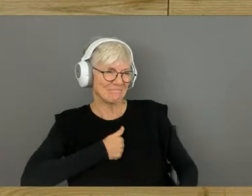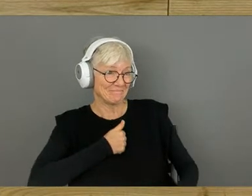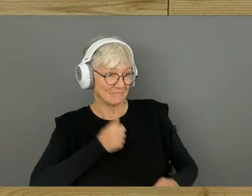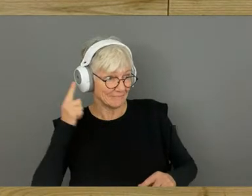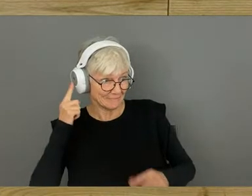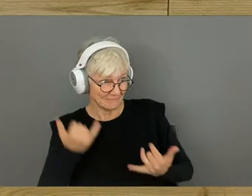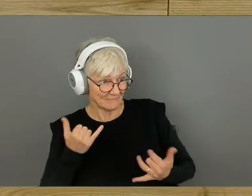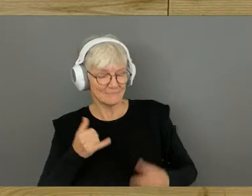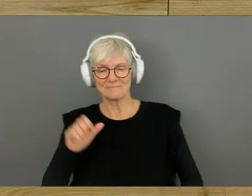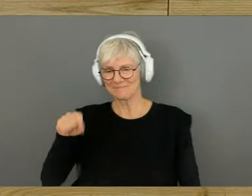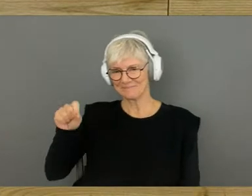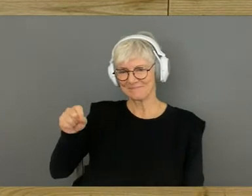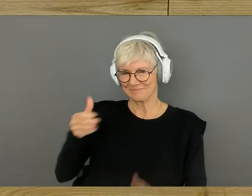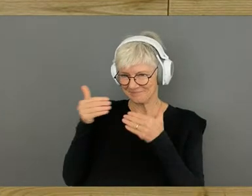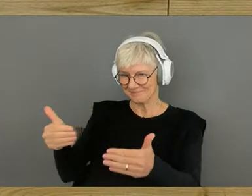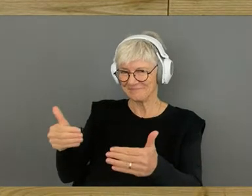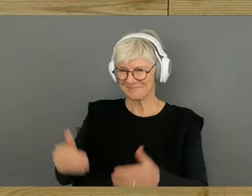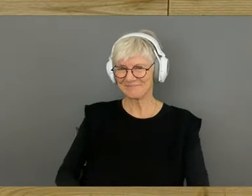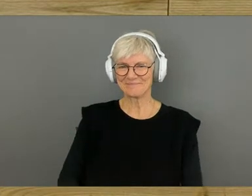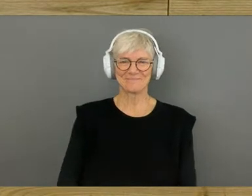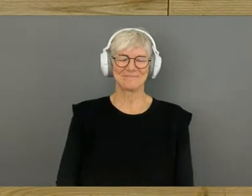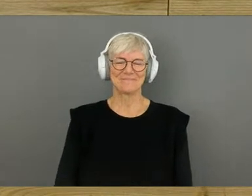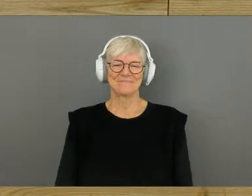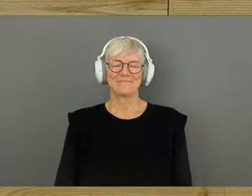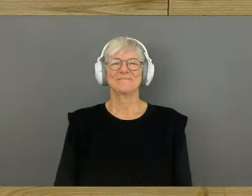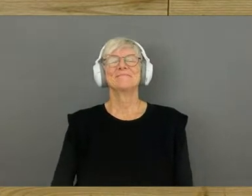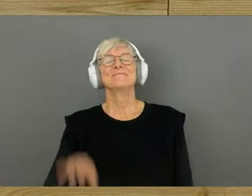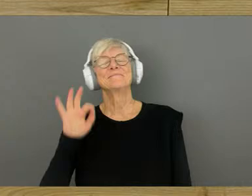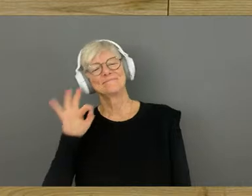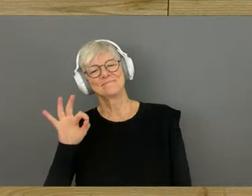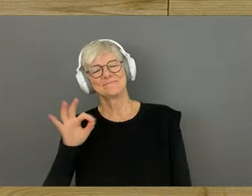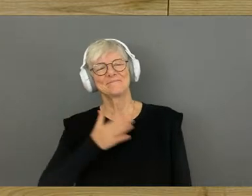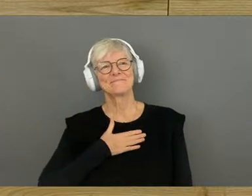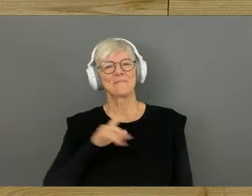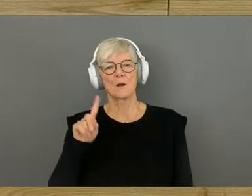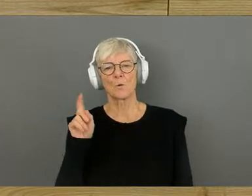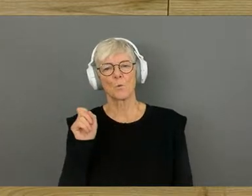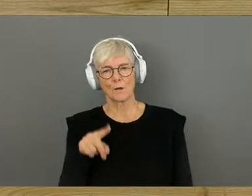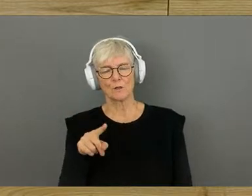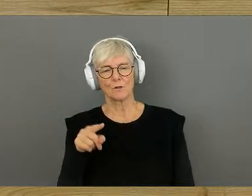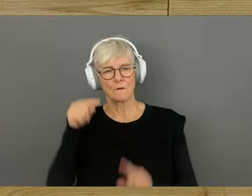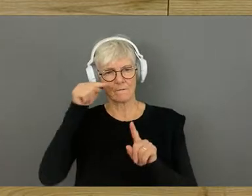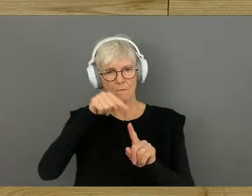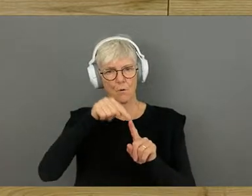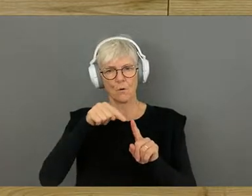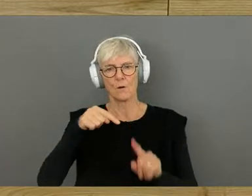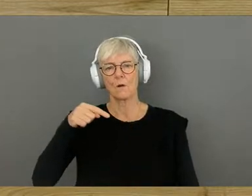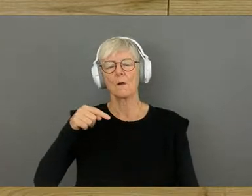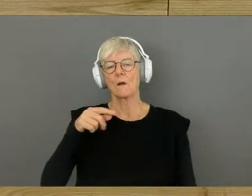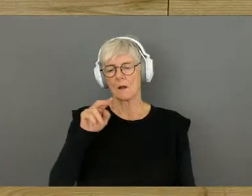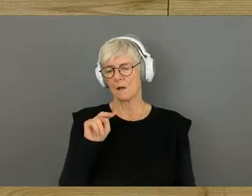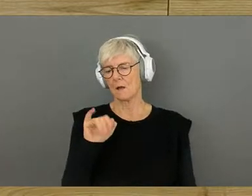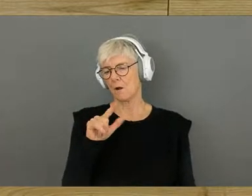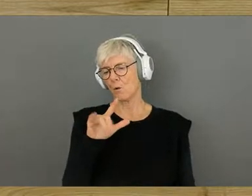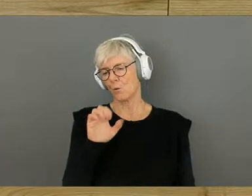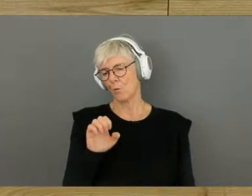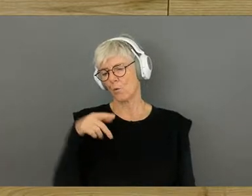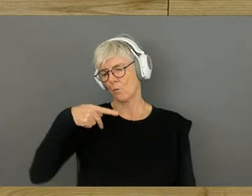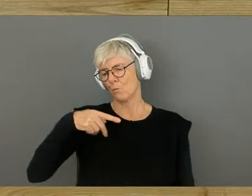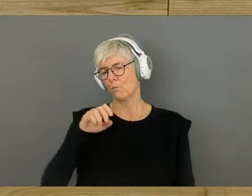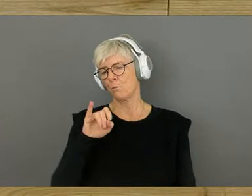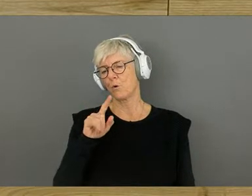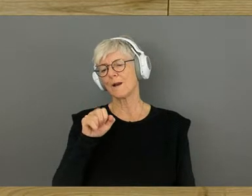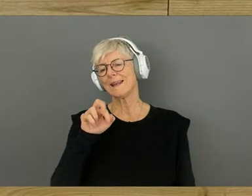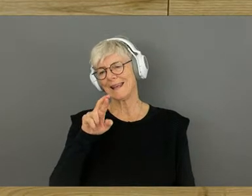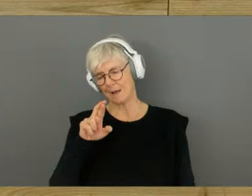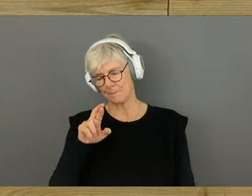sir. Okay. I believe my question is for Ms. Poirier. Perhaps you can clarify this, but